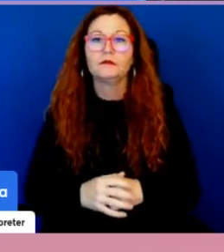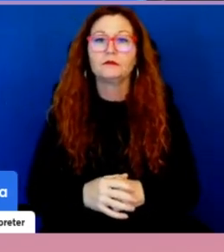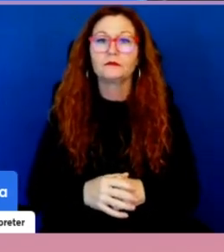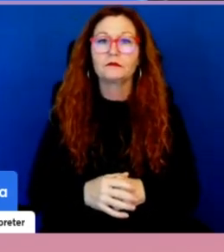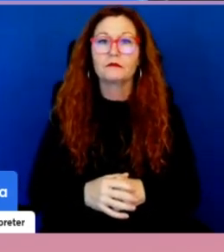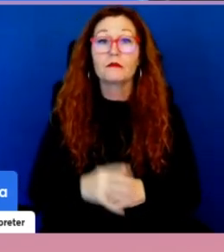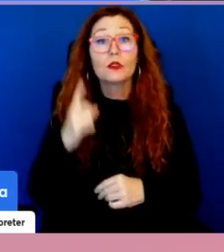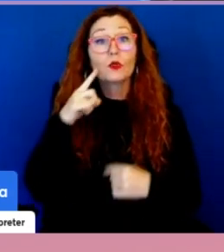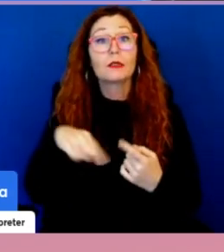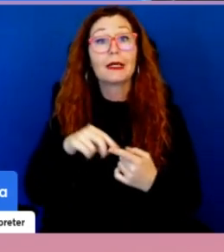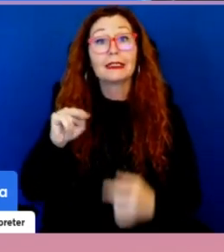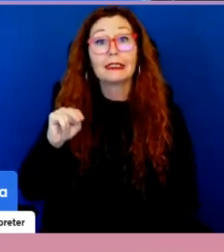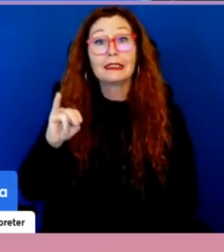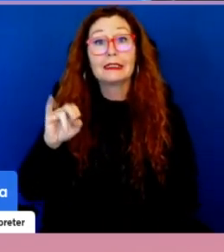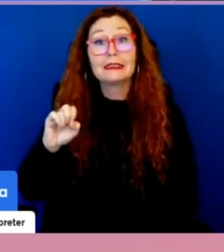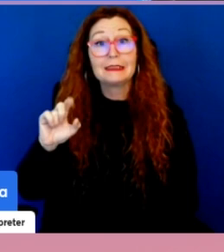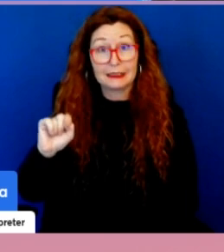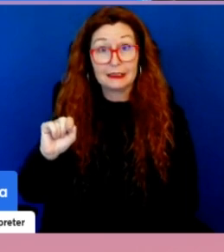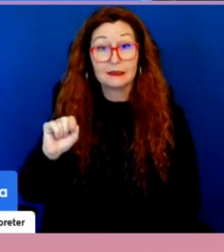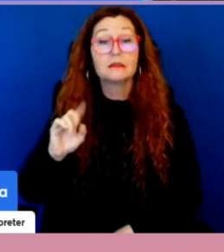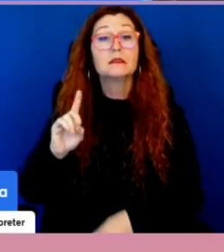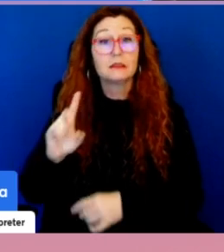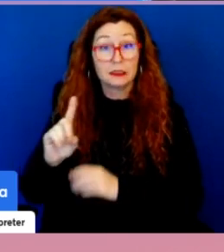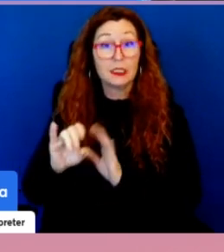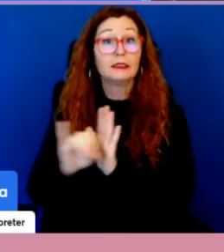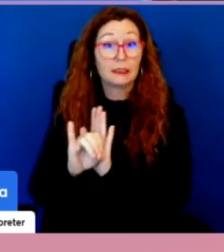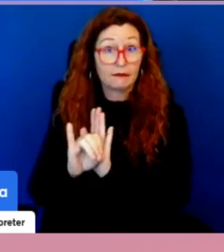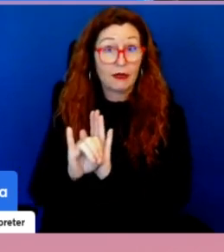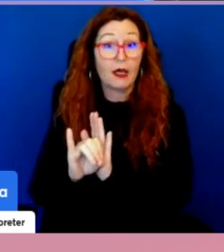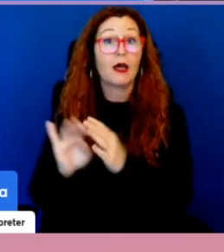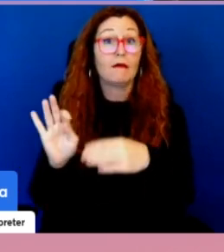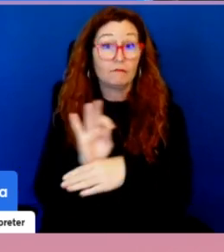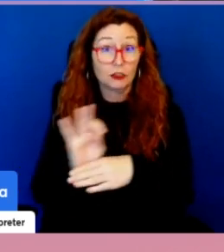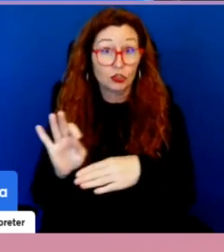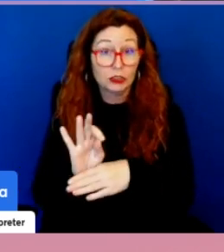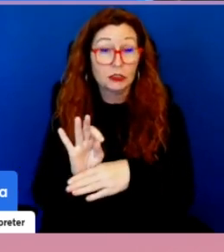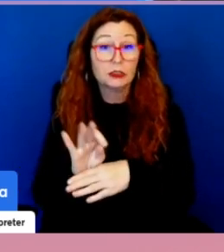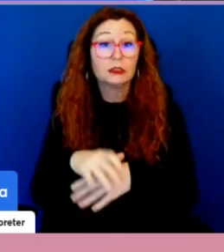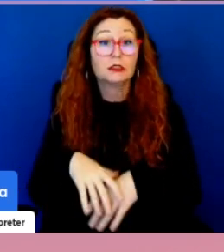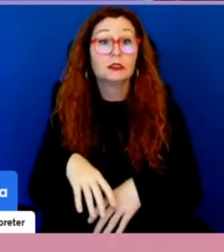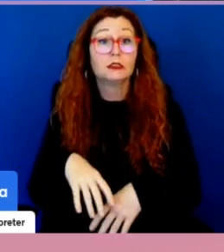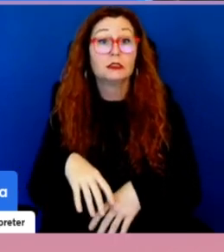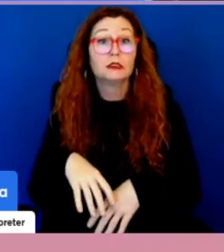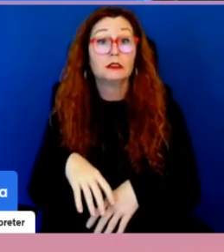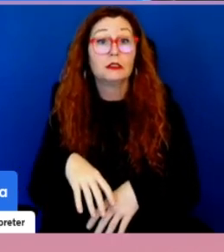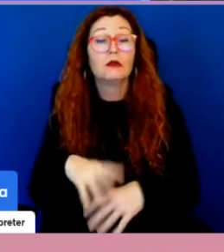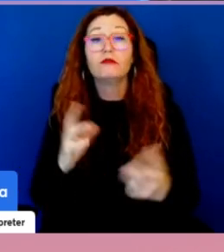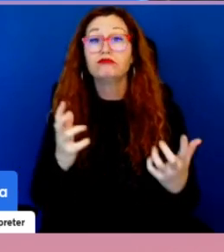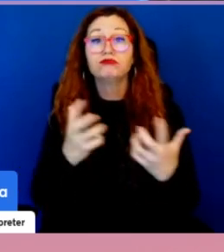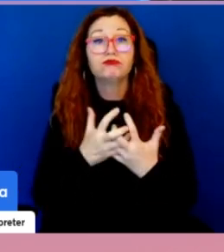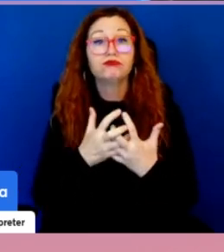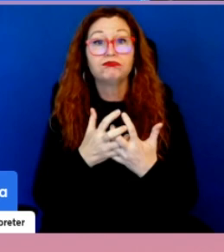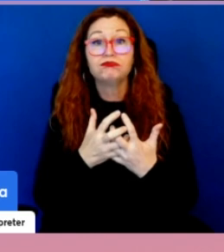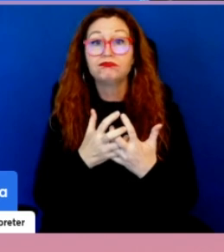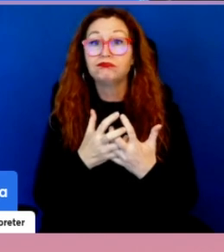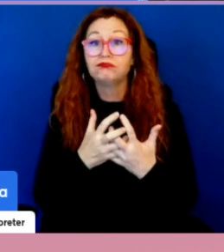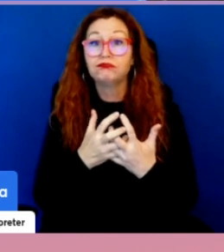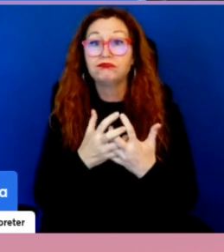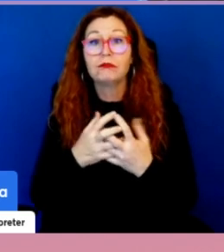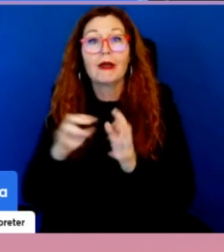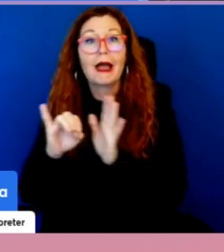NIST identify function, that maps really nicely to the identity-based